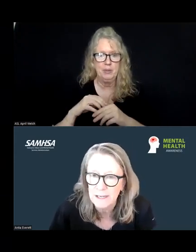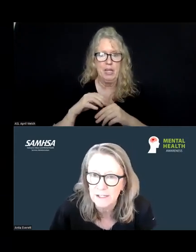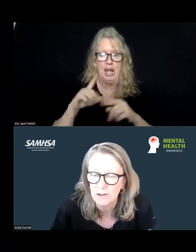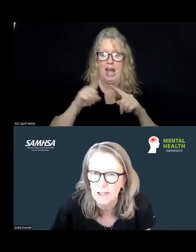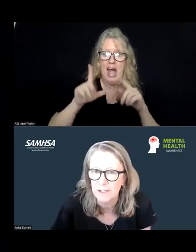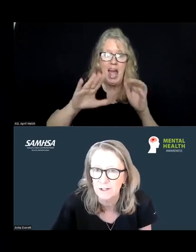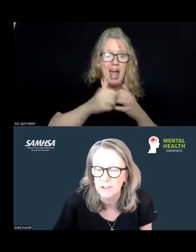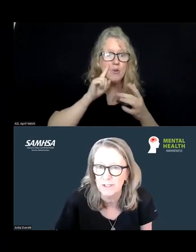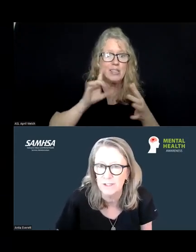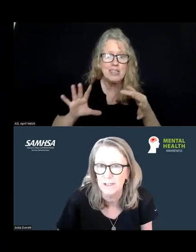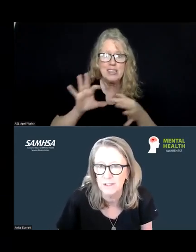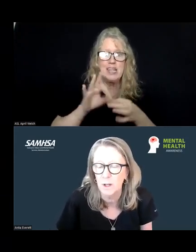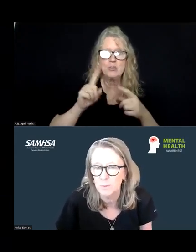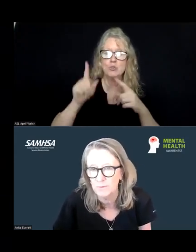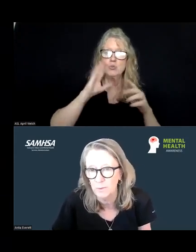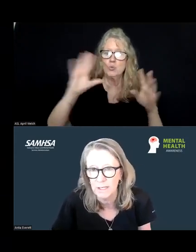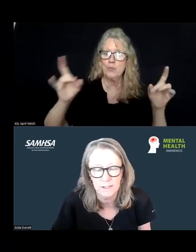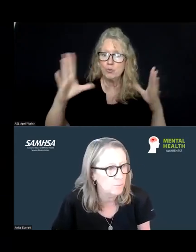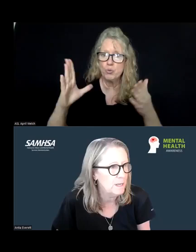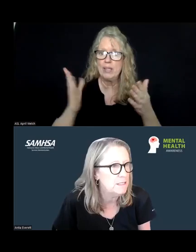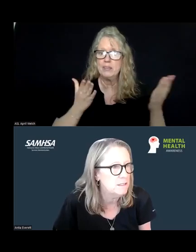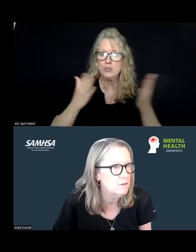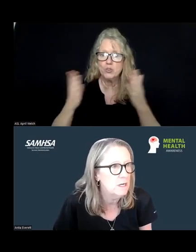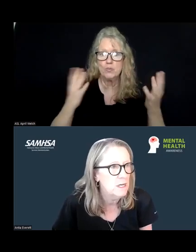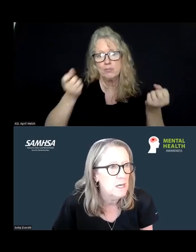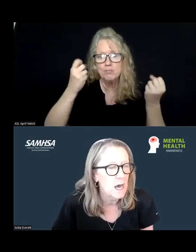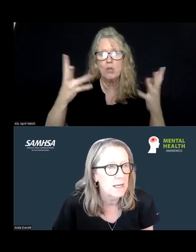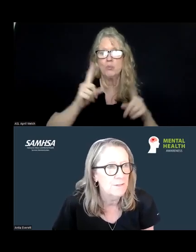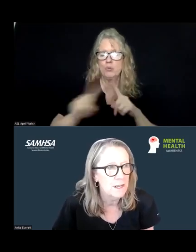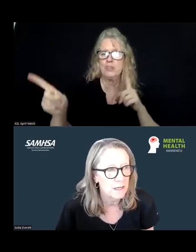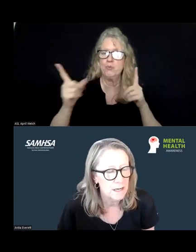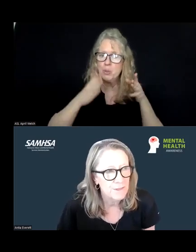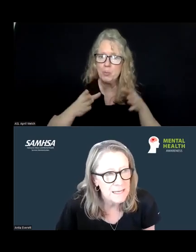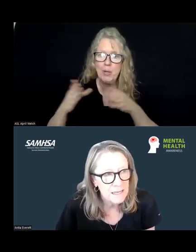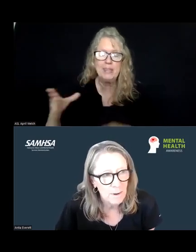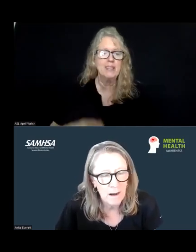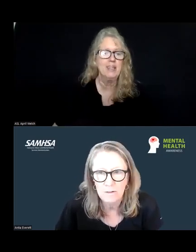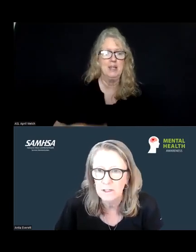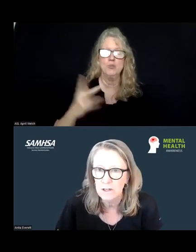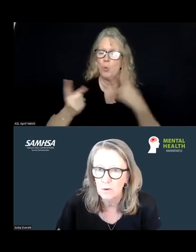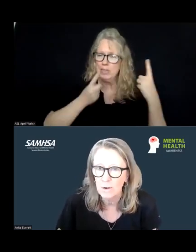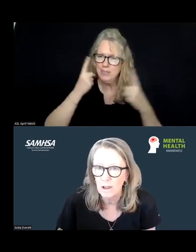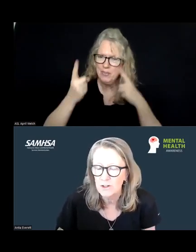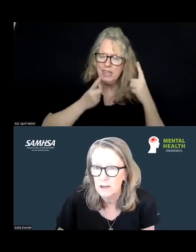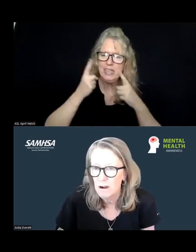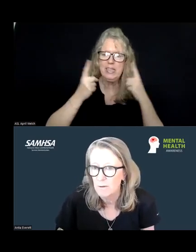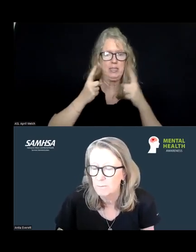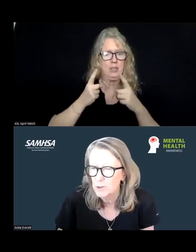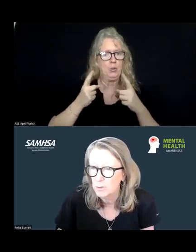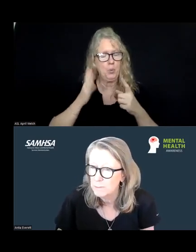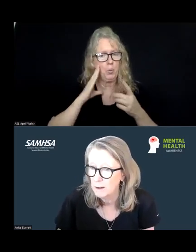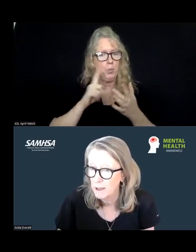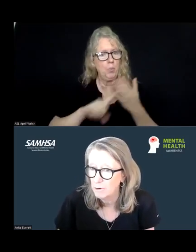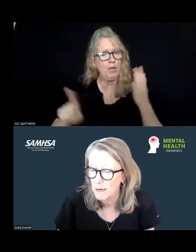how this connects to crisis services is multiple different ways. So many do in thinking about, what we largely call